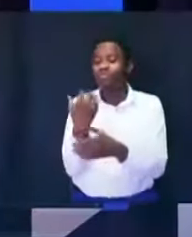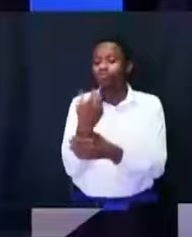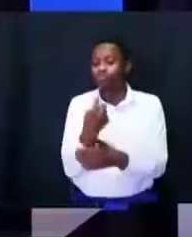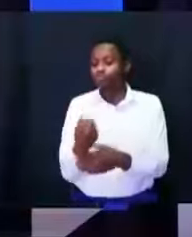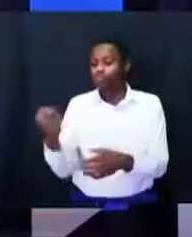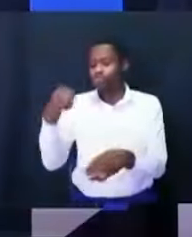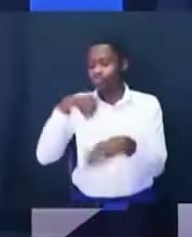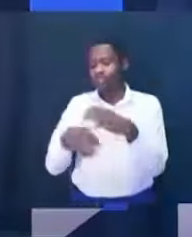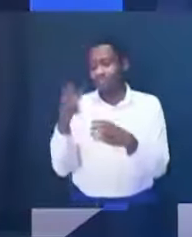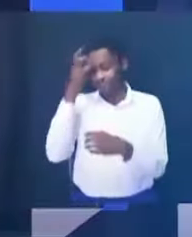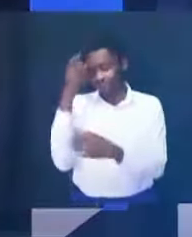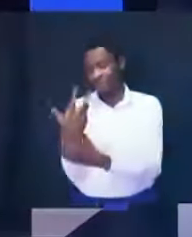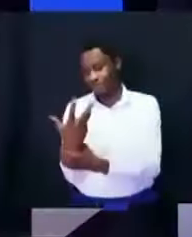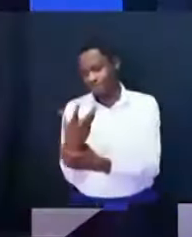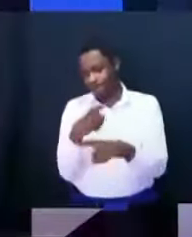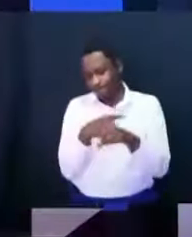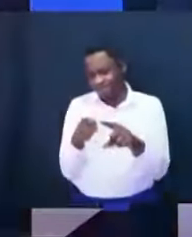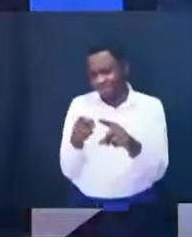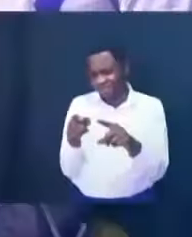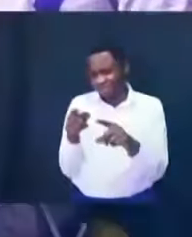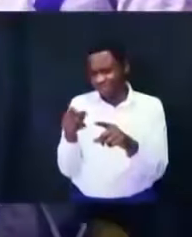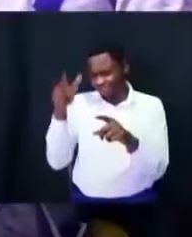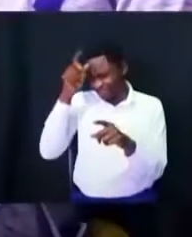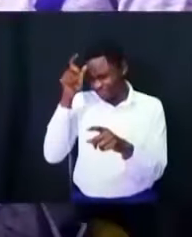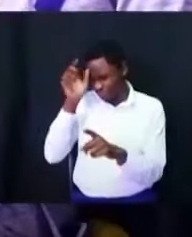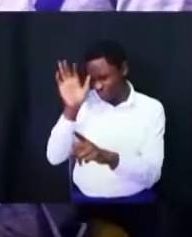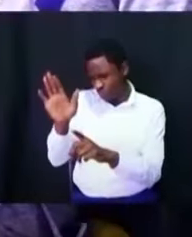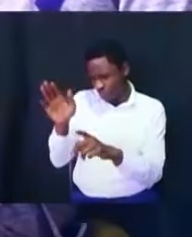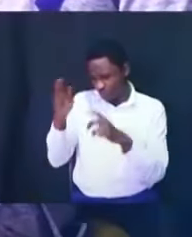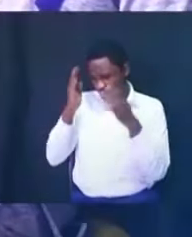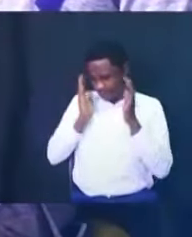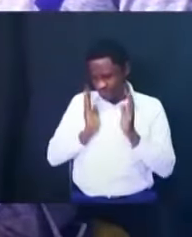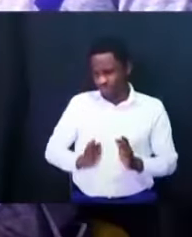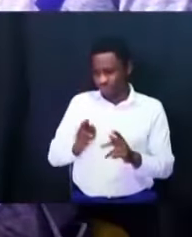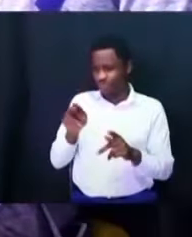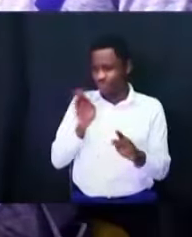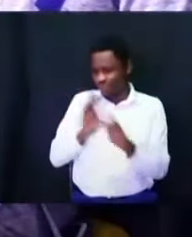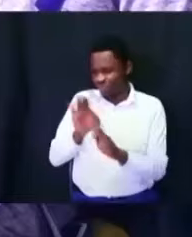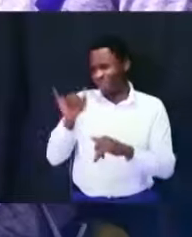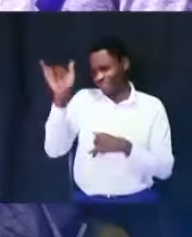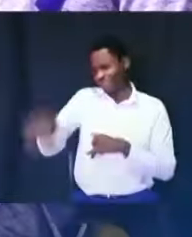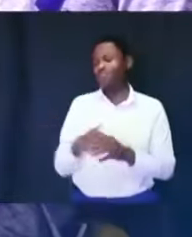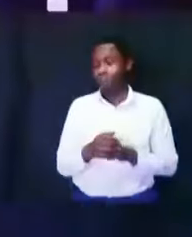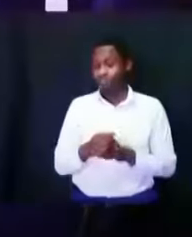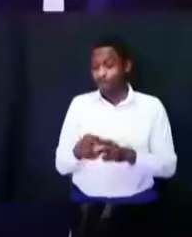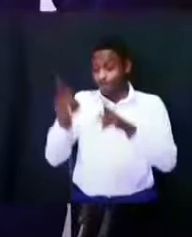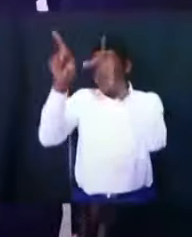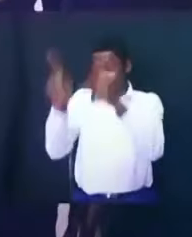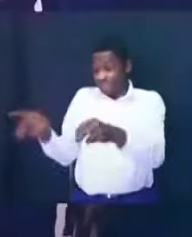hands it is the devil's very nature he is a